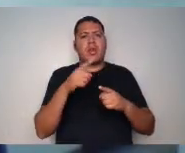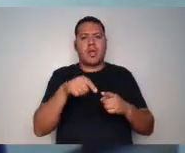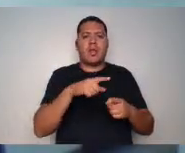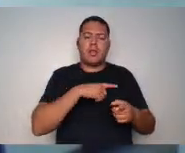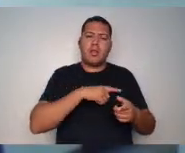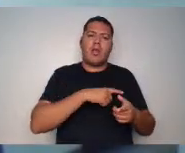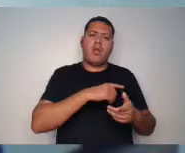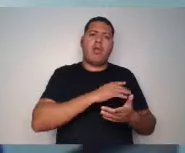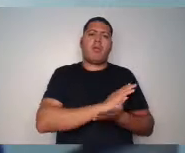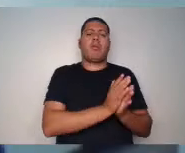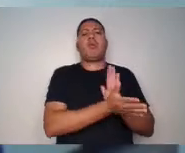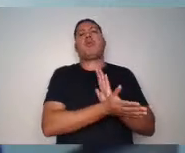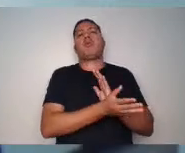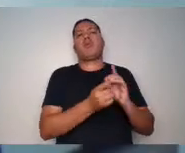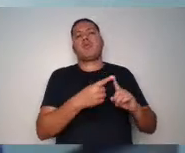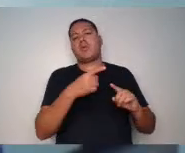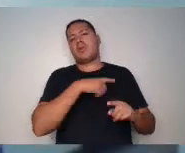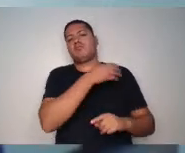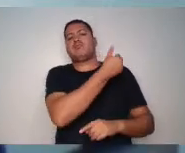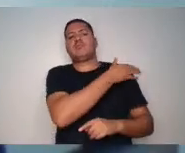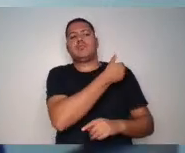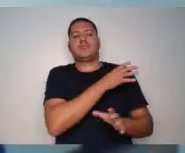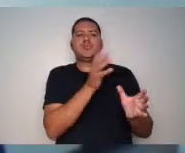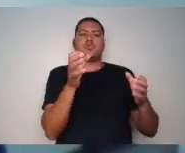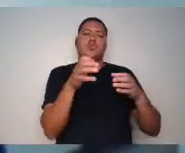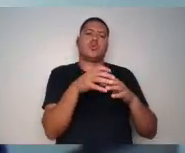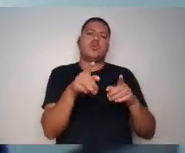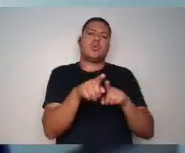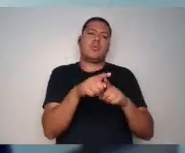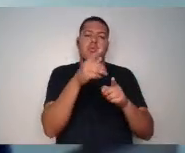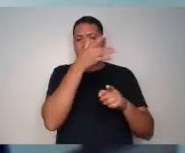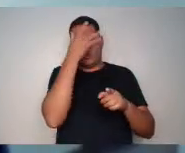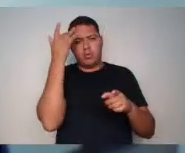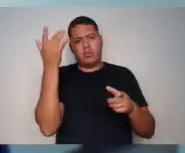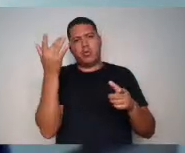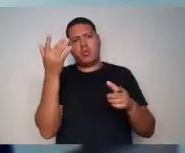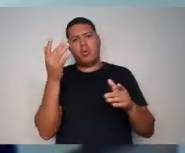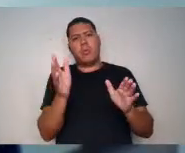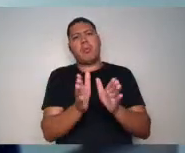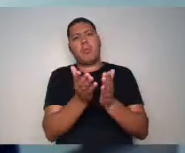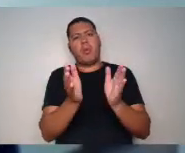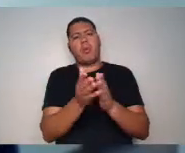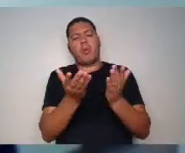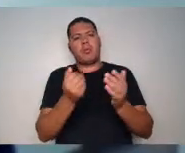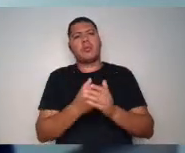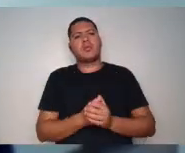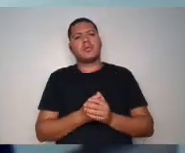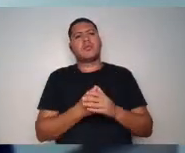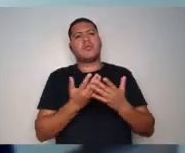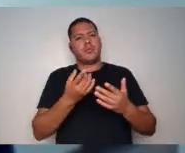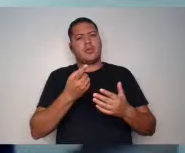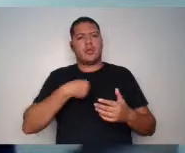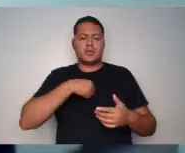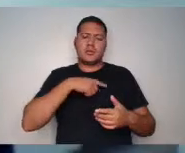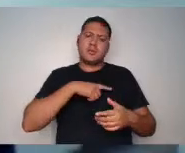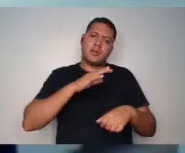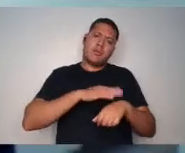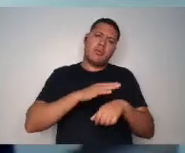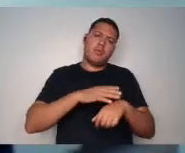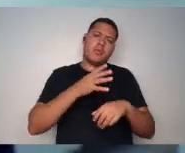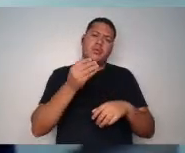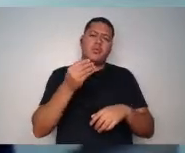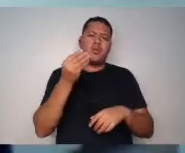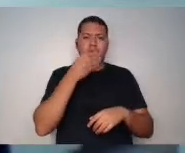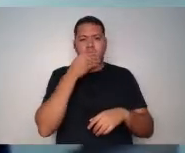presents himself and has to explain why he is discriminating vulnerable people. So we are in a very delicate